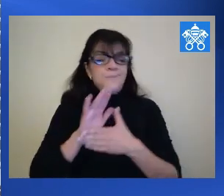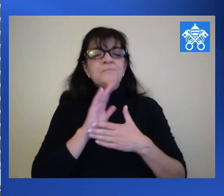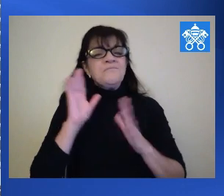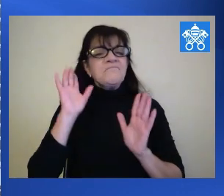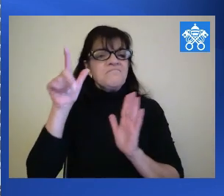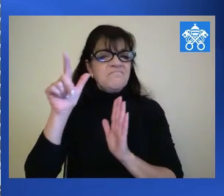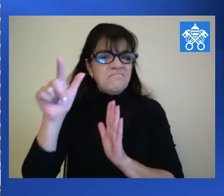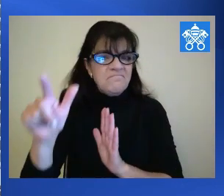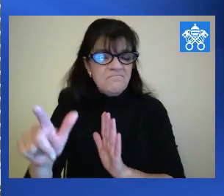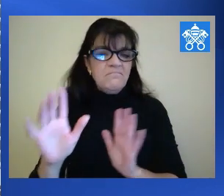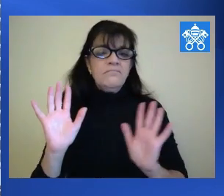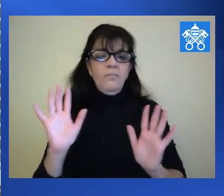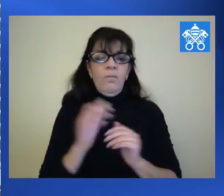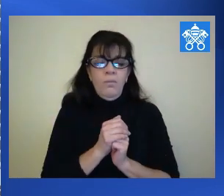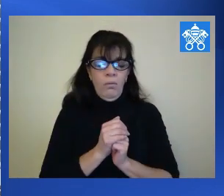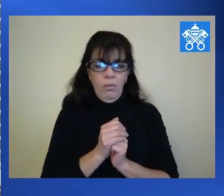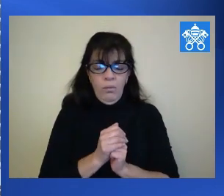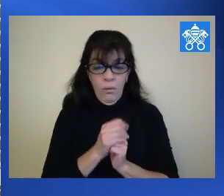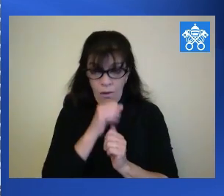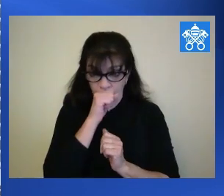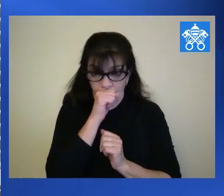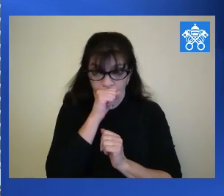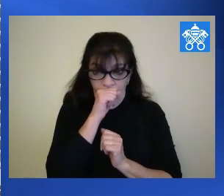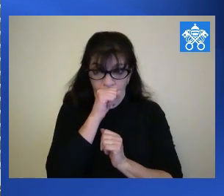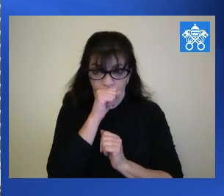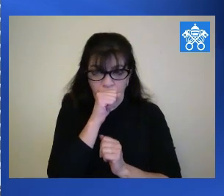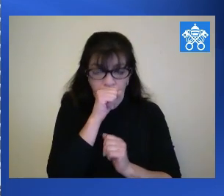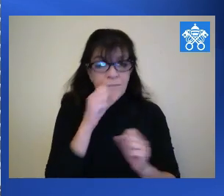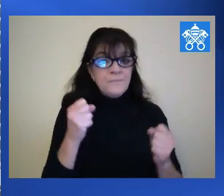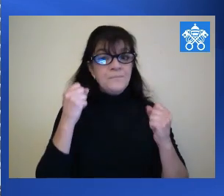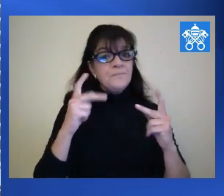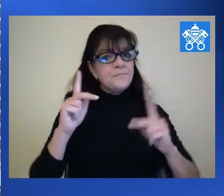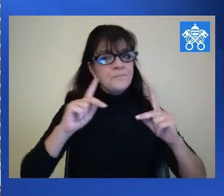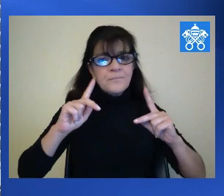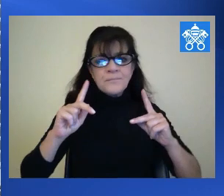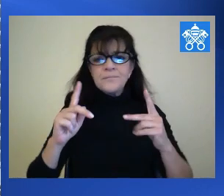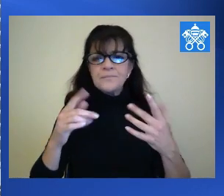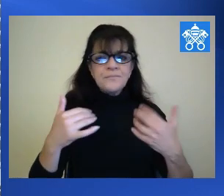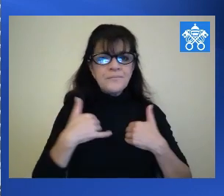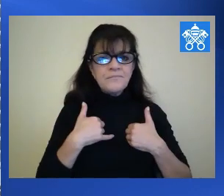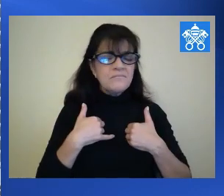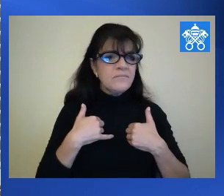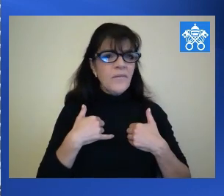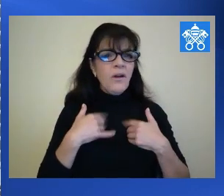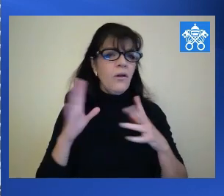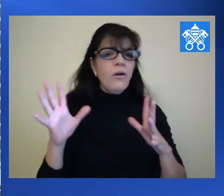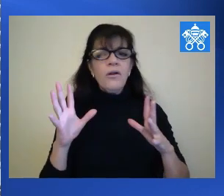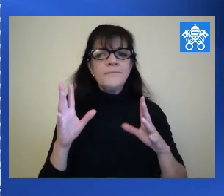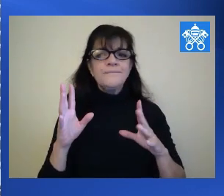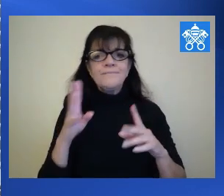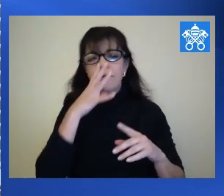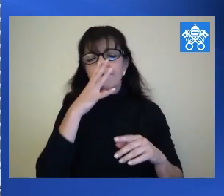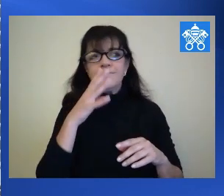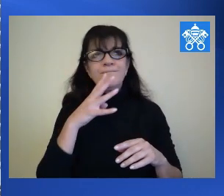I can't, I'll do it later. Or I see many crafty people who take advantage of situations, who dodge